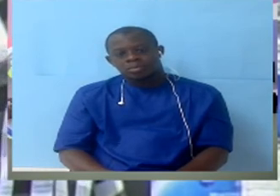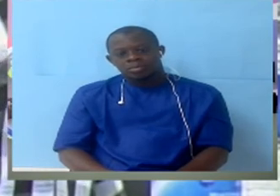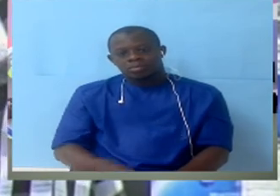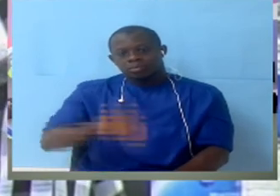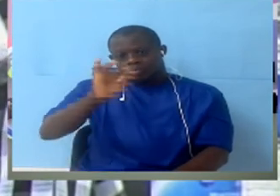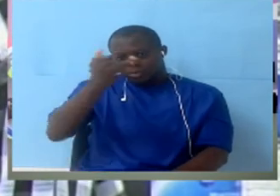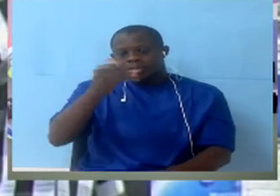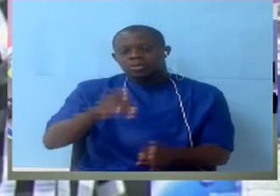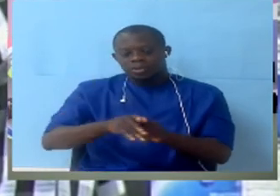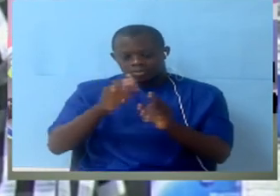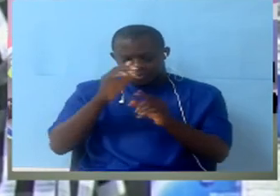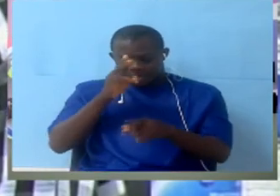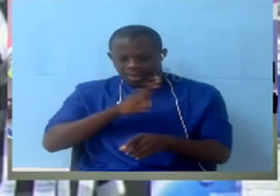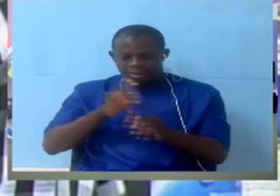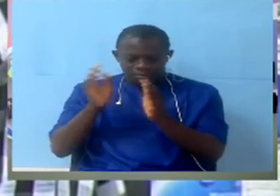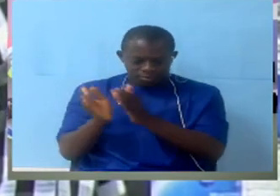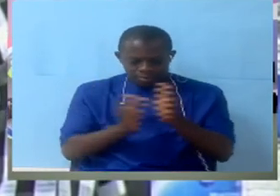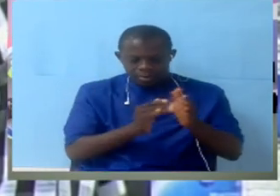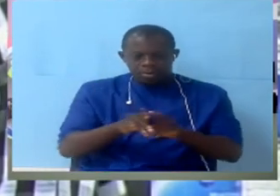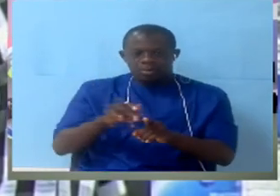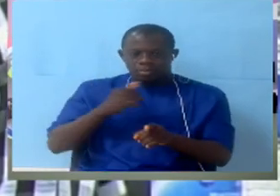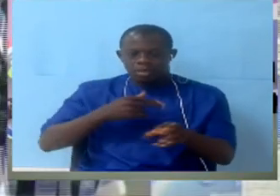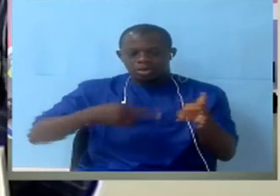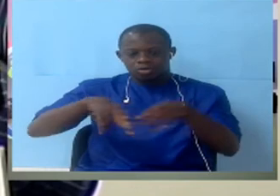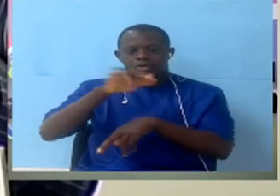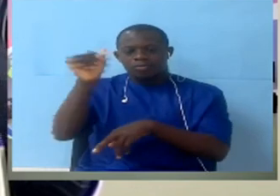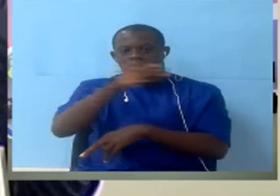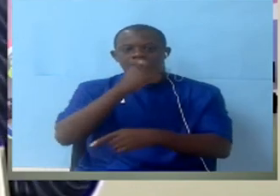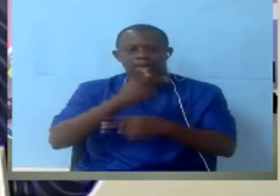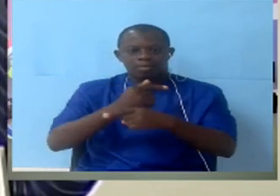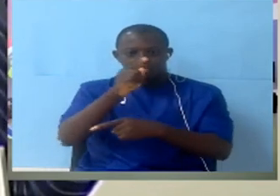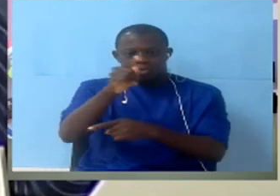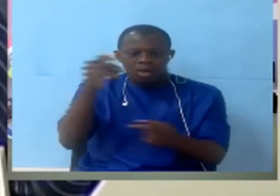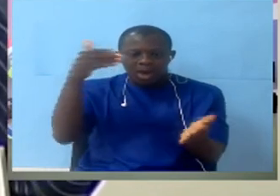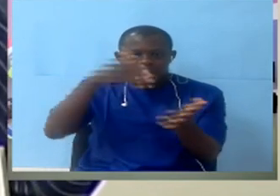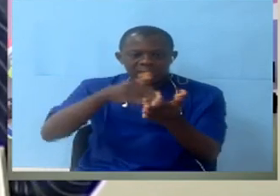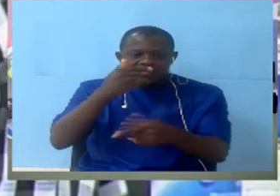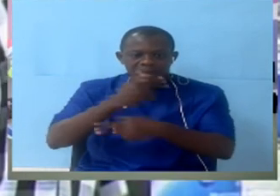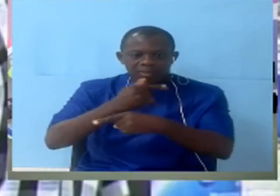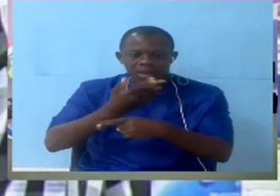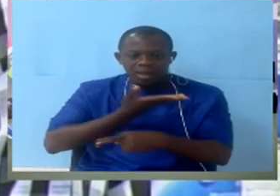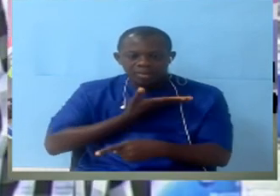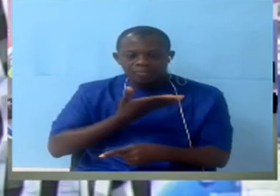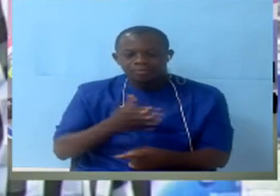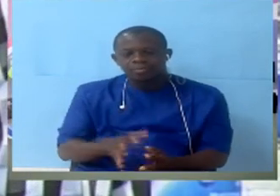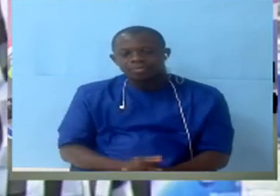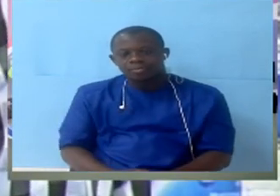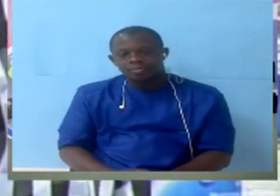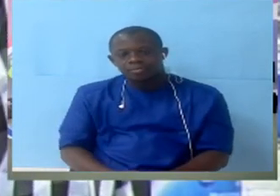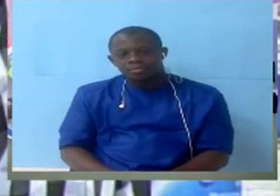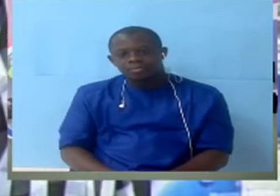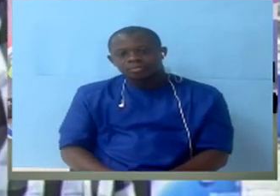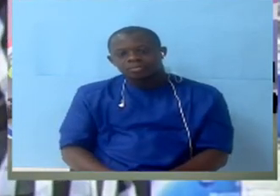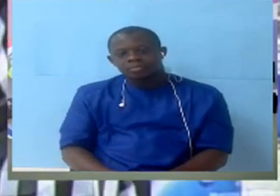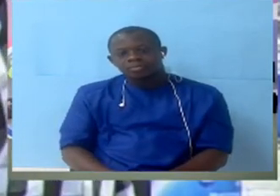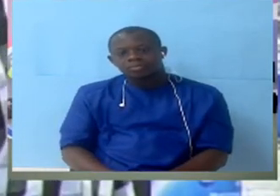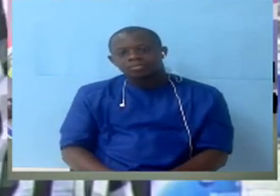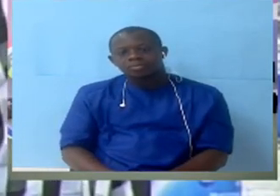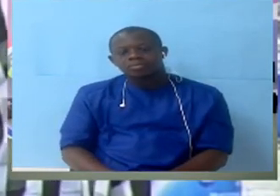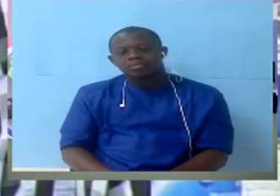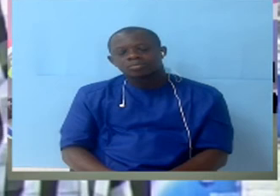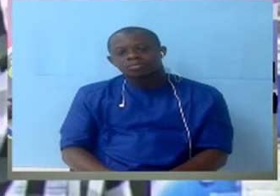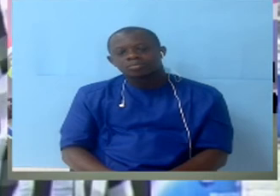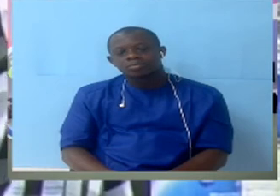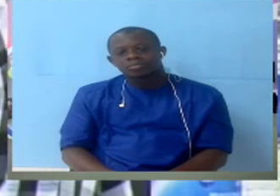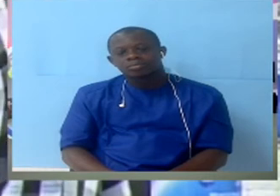murna. Yes, they arranged for me to come back. And did you come back? Inara murunan. Ha, kabye final diamond na puru ngana murna